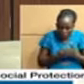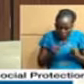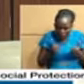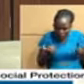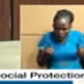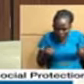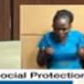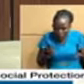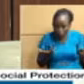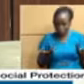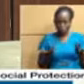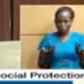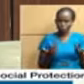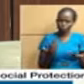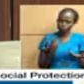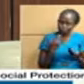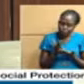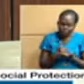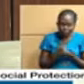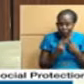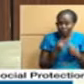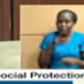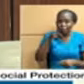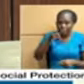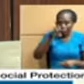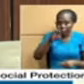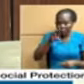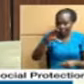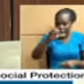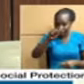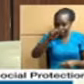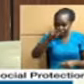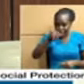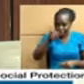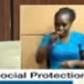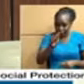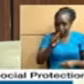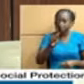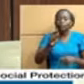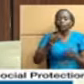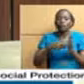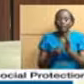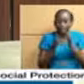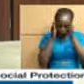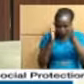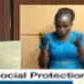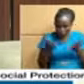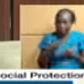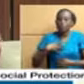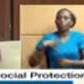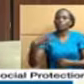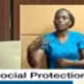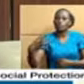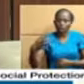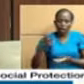you mean by that per capita? Because per capita is looking at the amassed wealth of the rich and